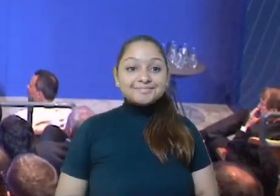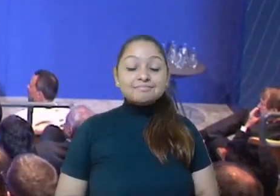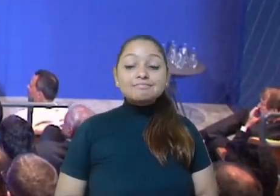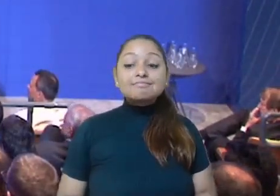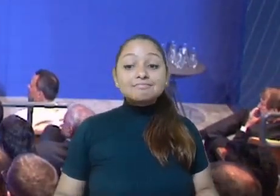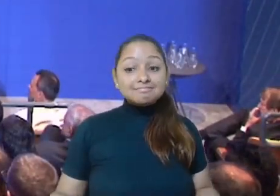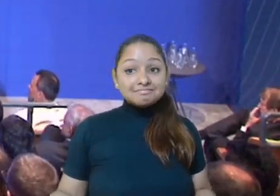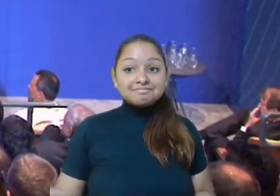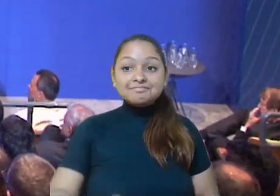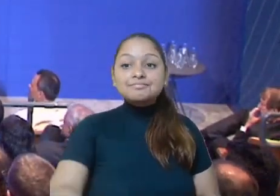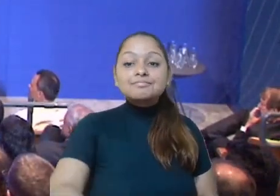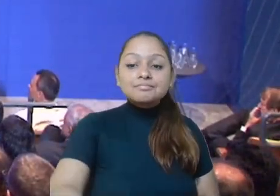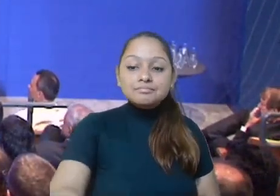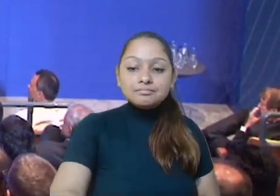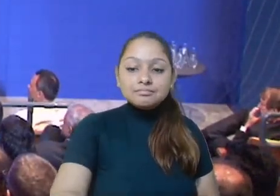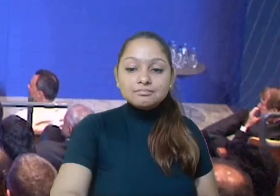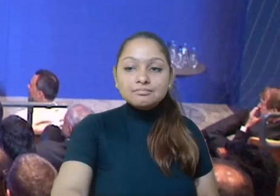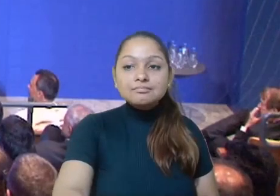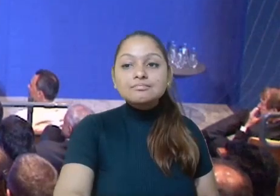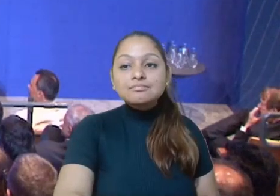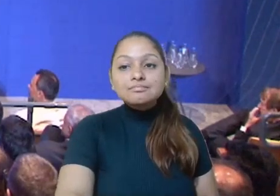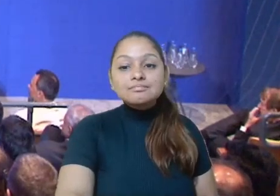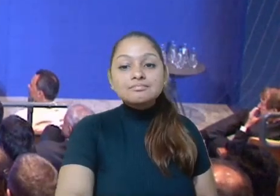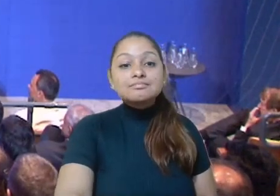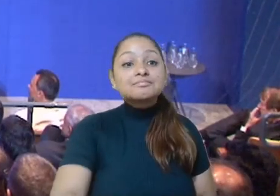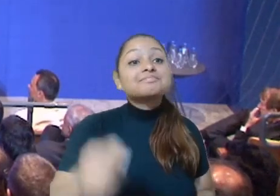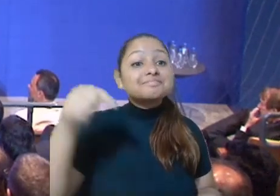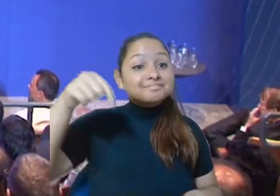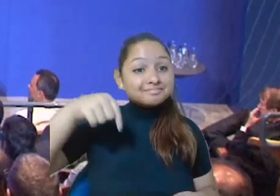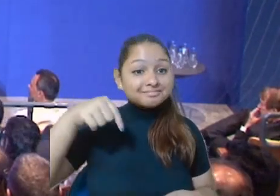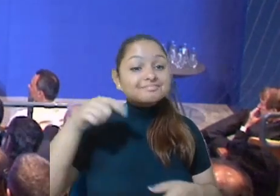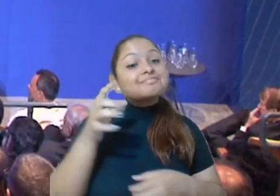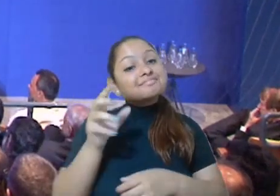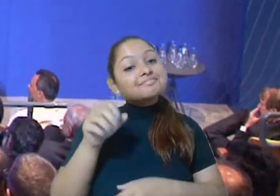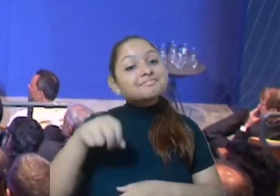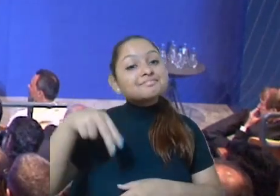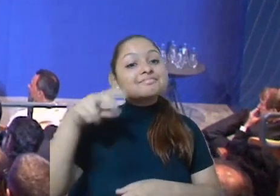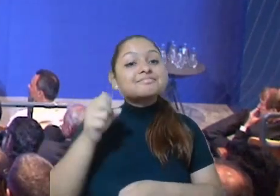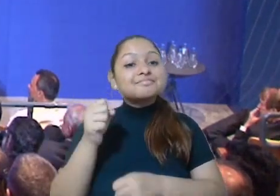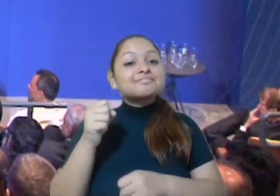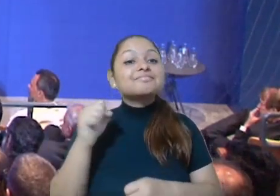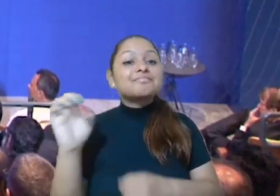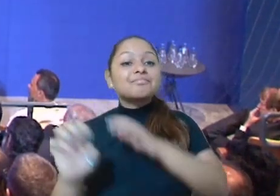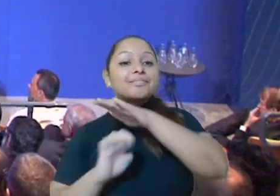This is Suzano, a 98-year-old startup.